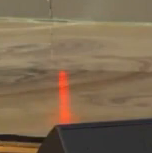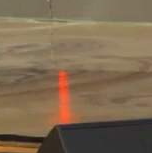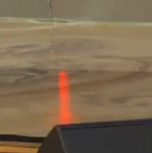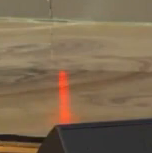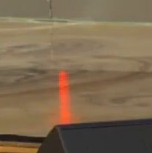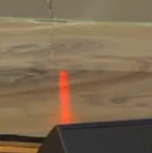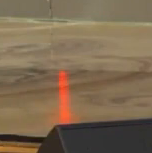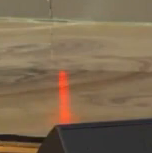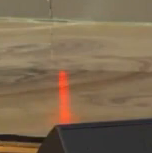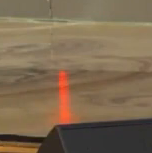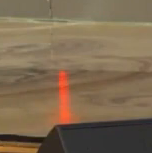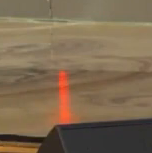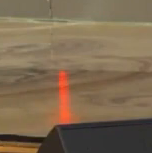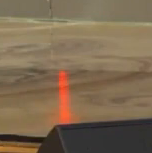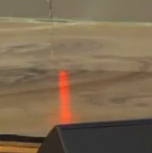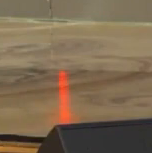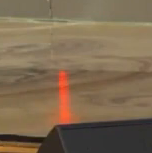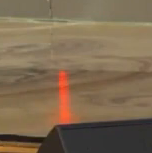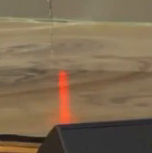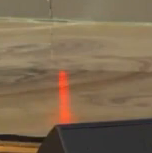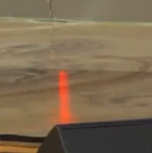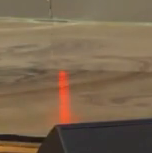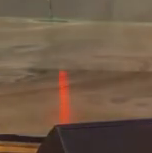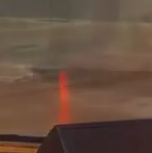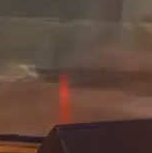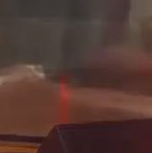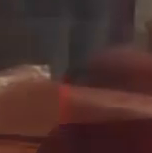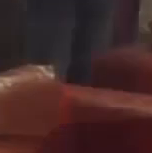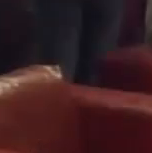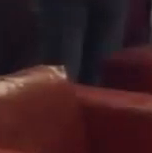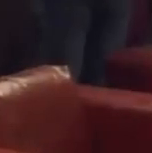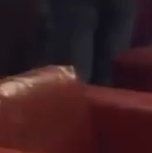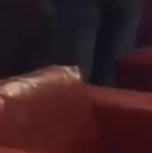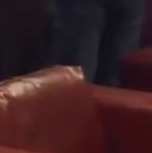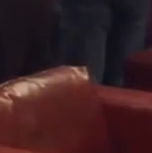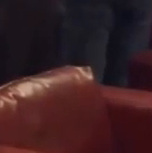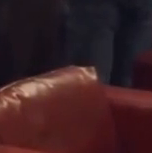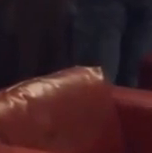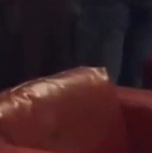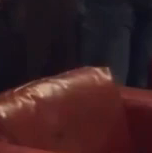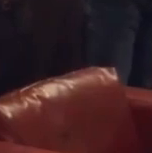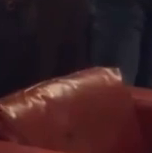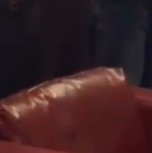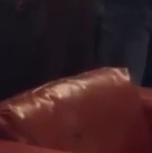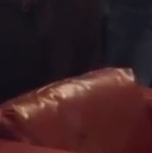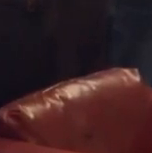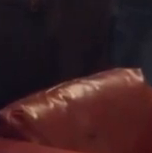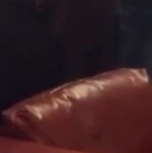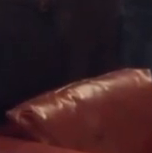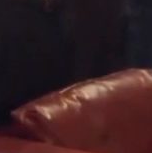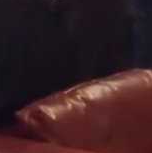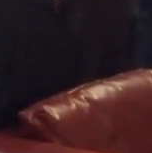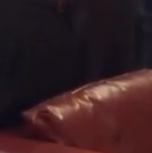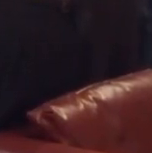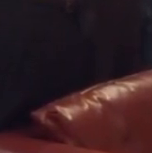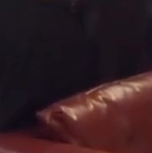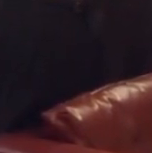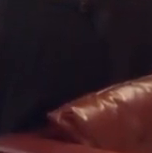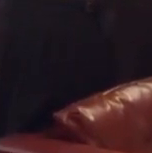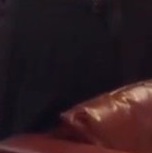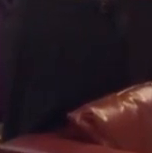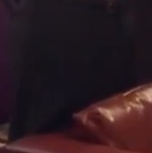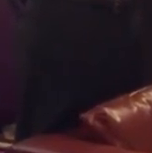Life for everyone. Healing for everyone. Salvation for everyone. Deliverance